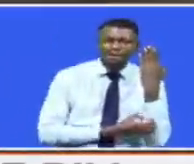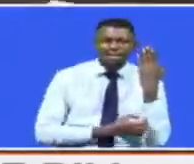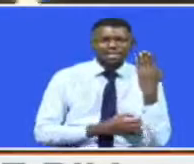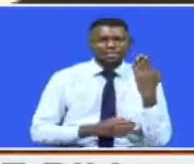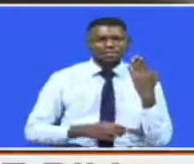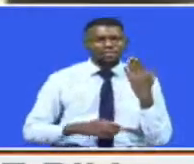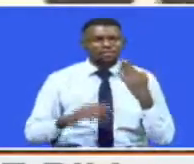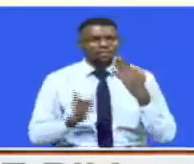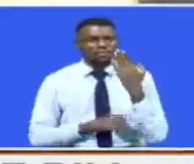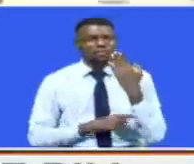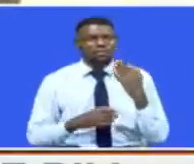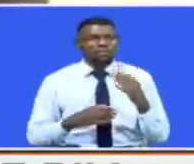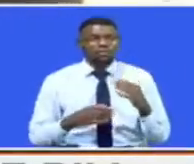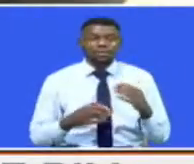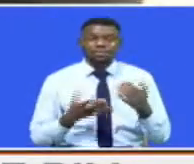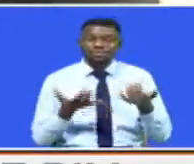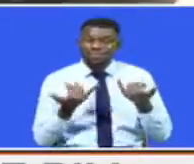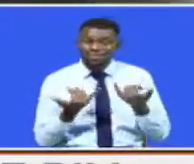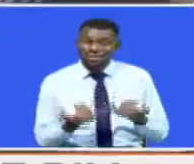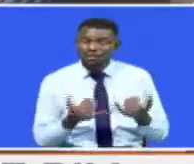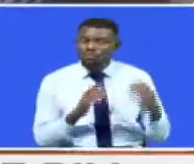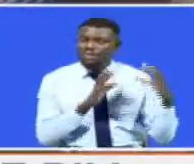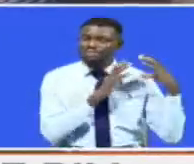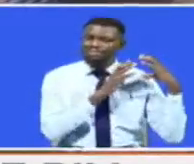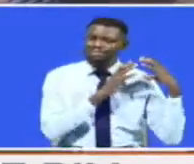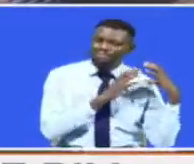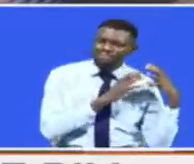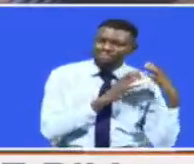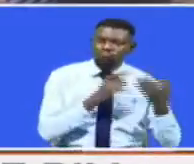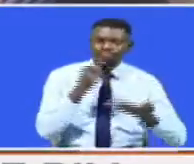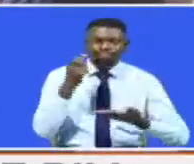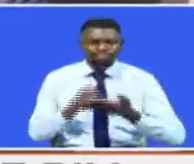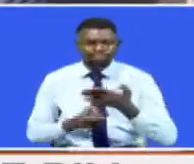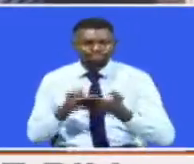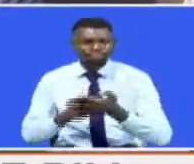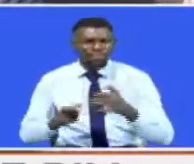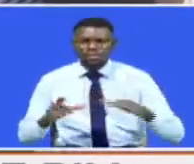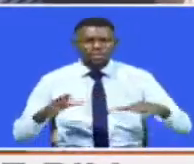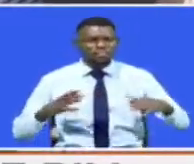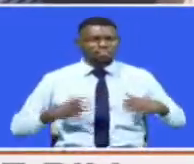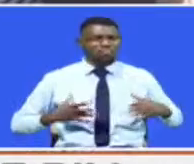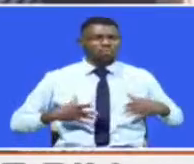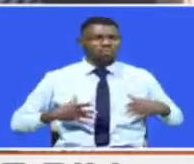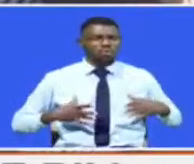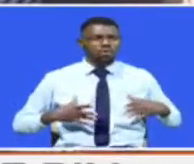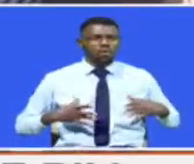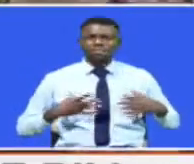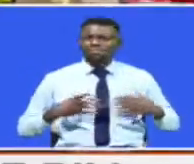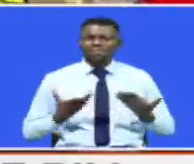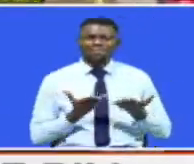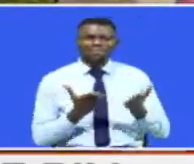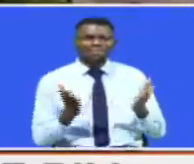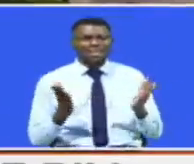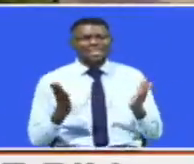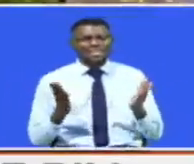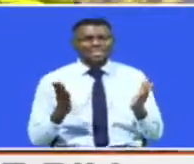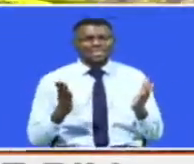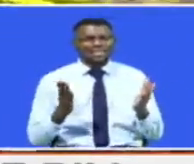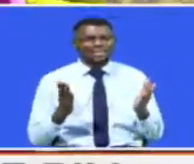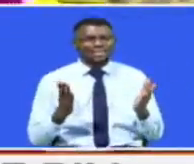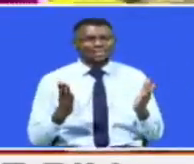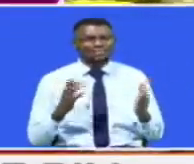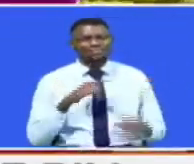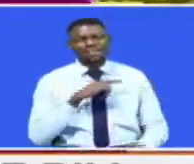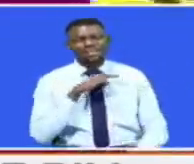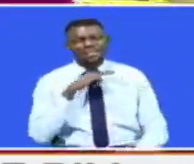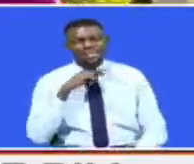you add another burden of tax on the people, you will be killing the people. The legislators